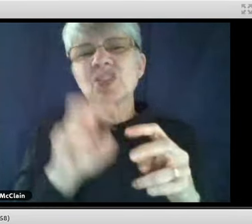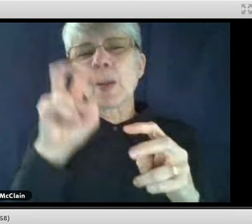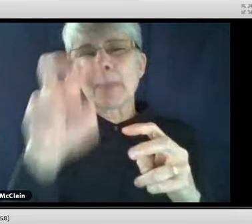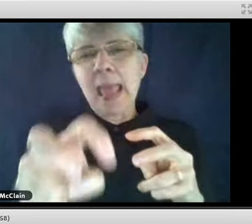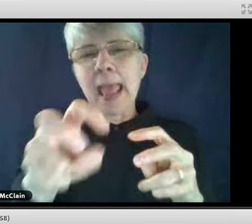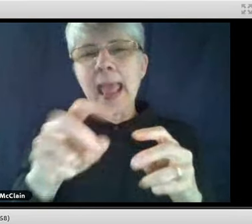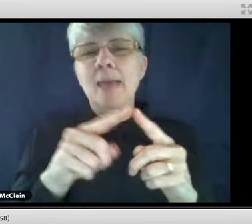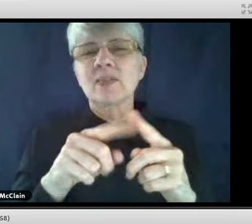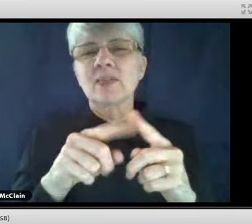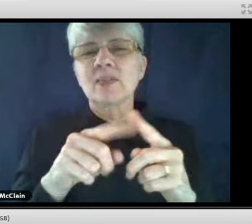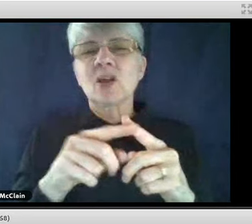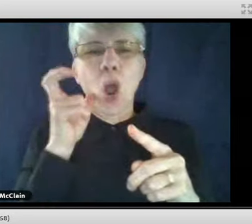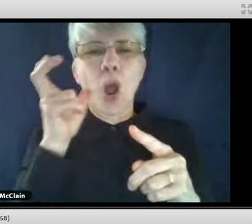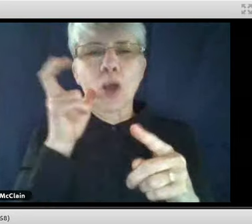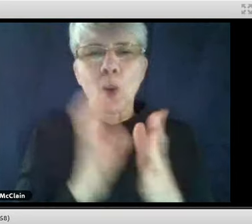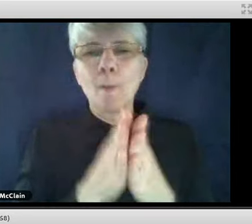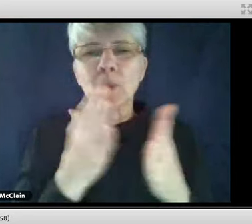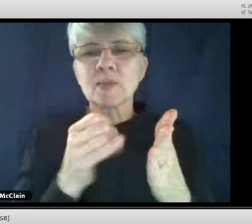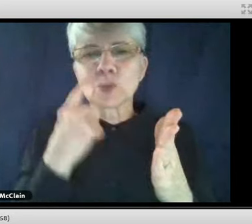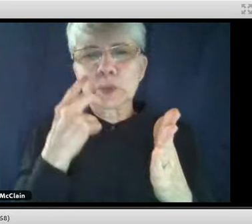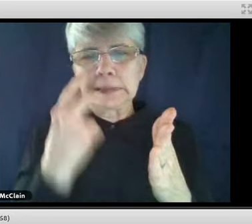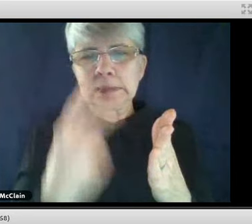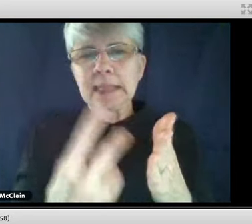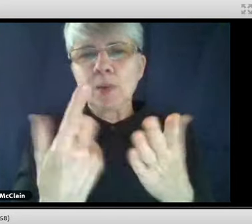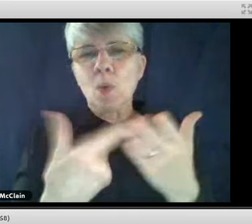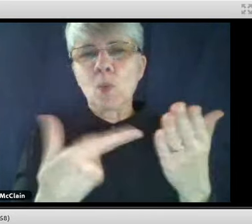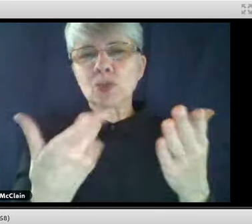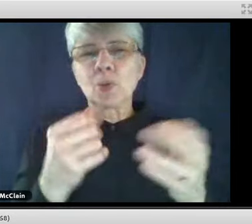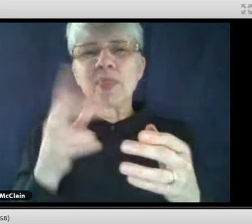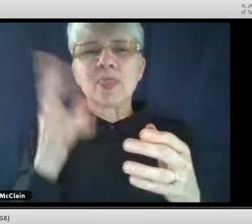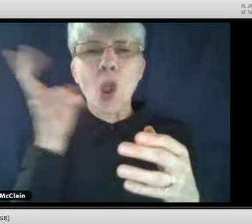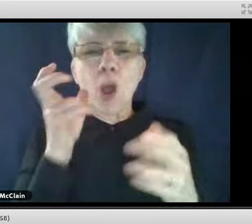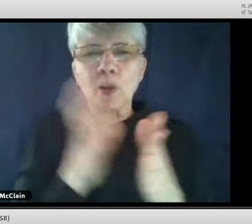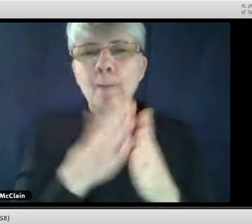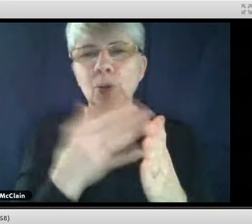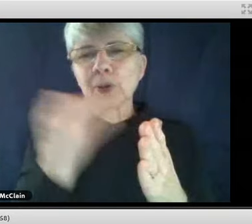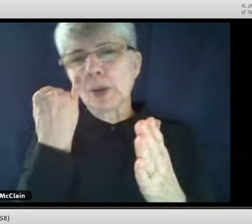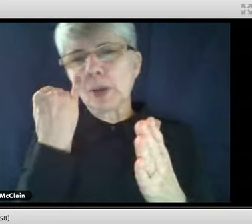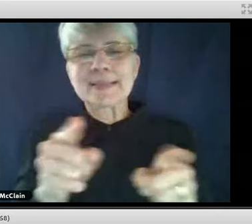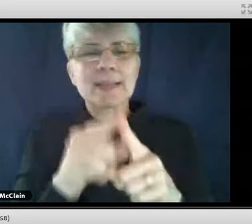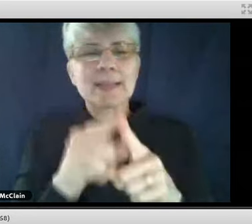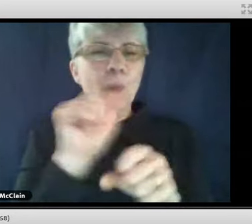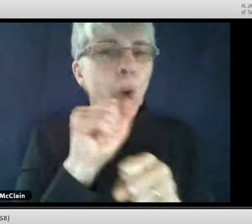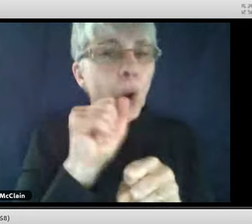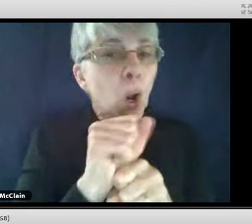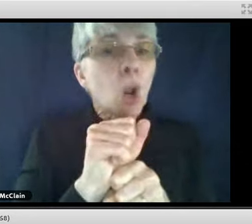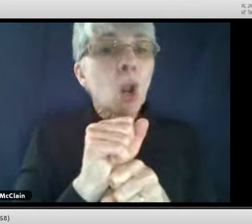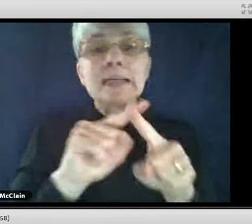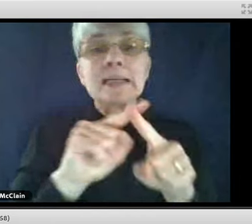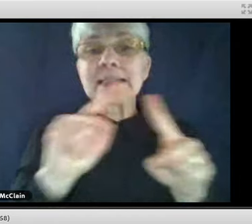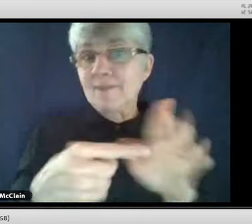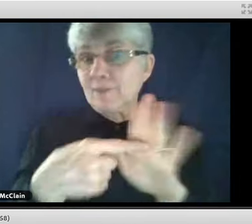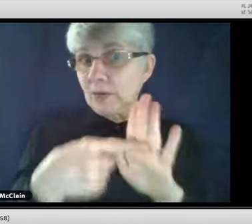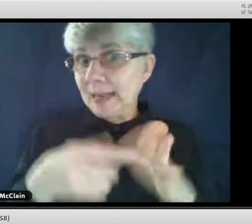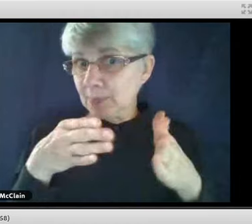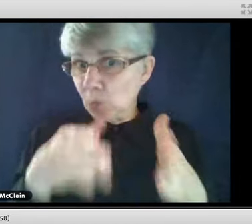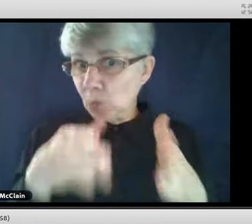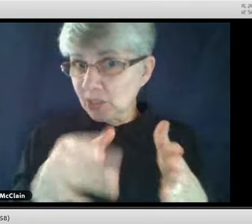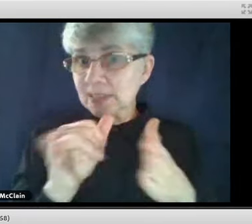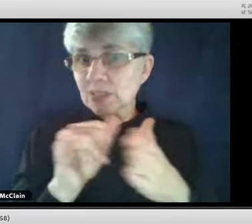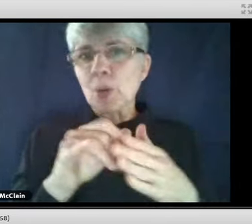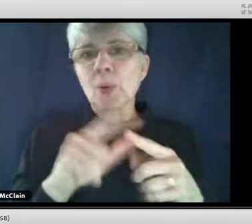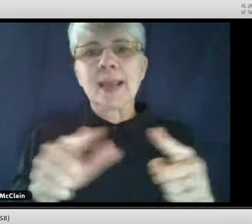the audiobook, okay? So that you can kind of look at this. The audiobook, as you can imagine, same work, different expression, Okay, so this is